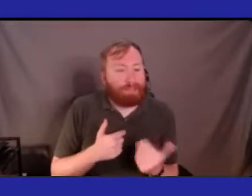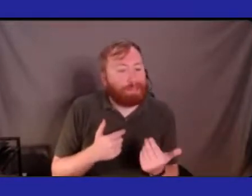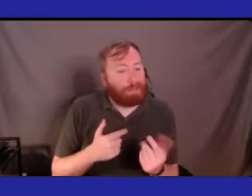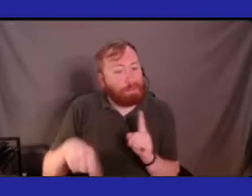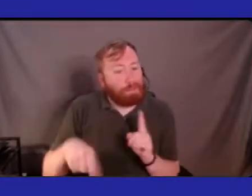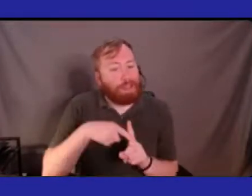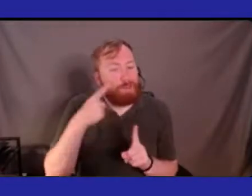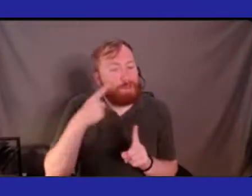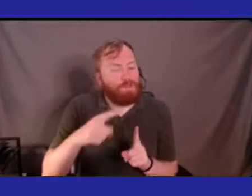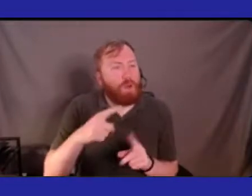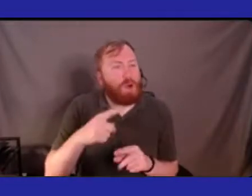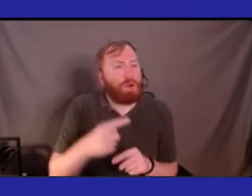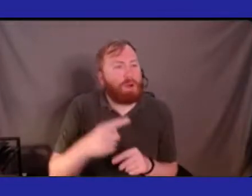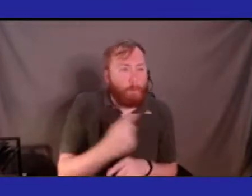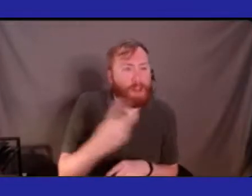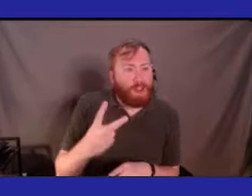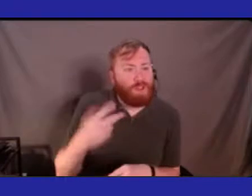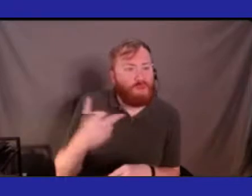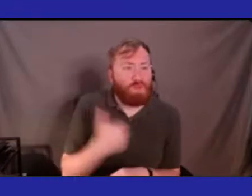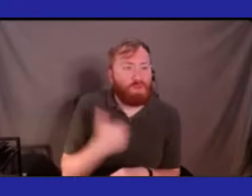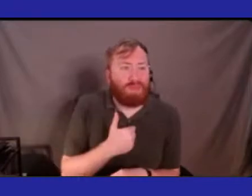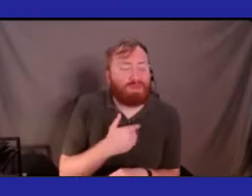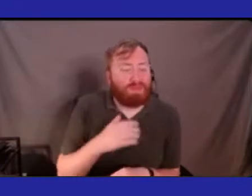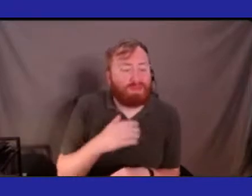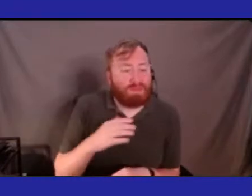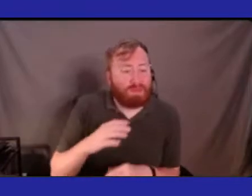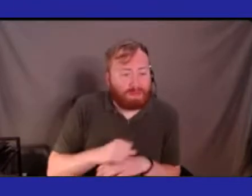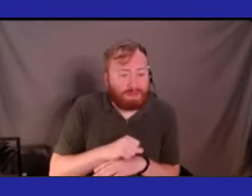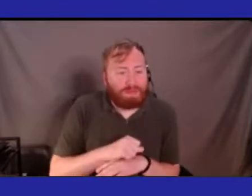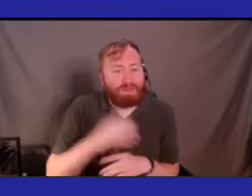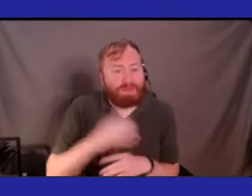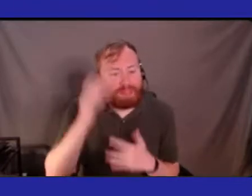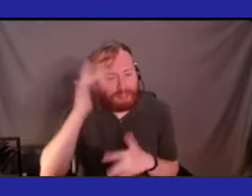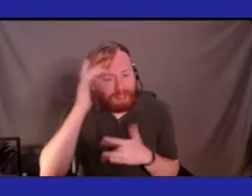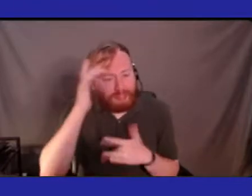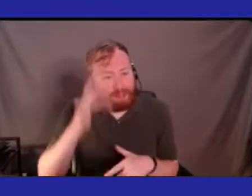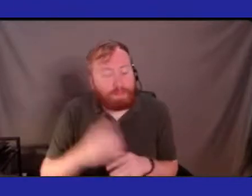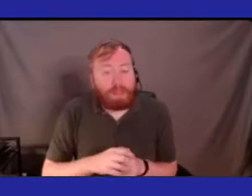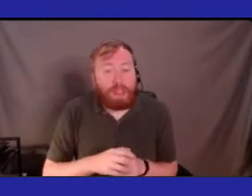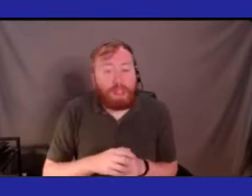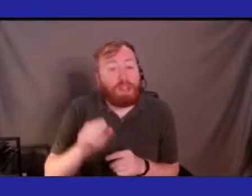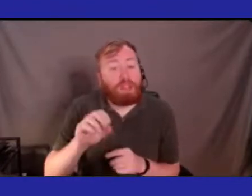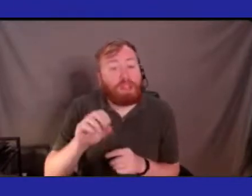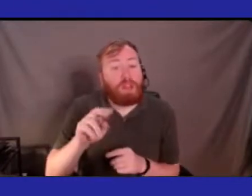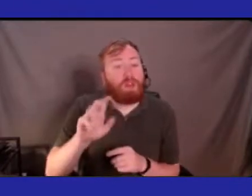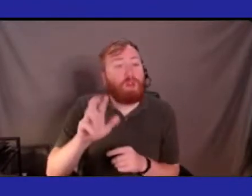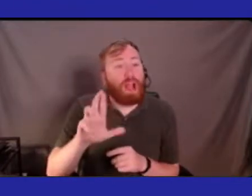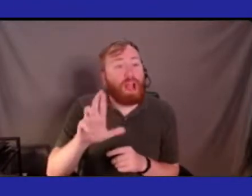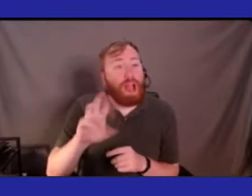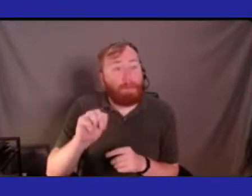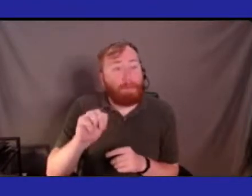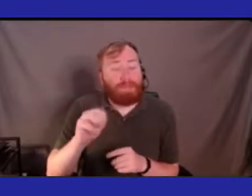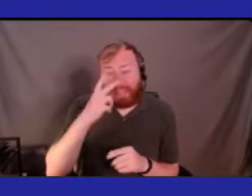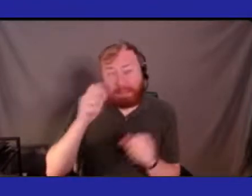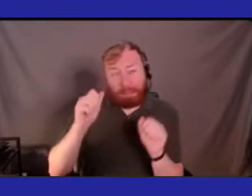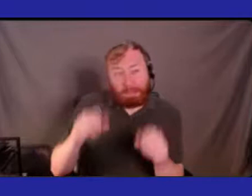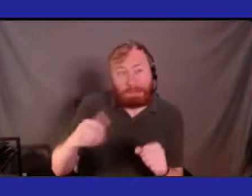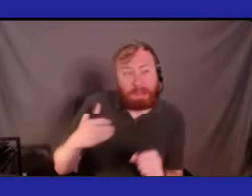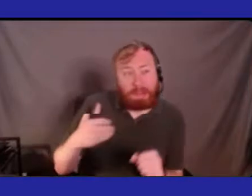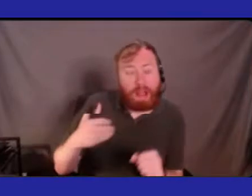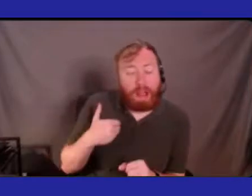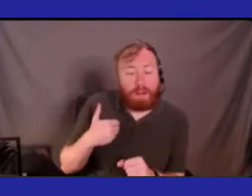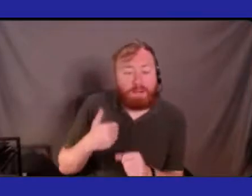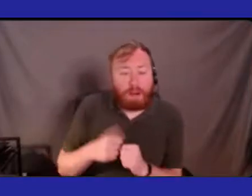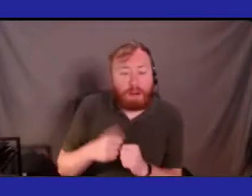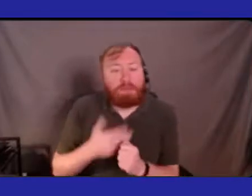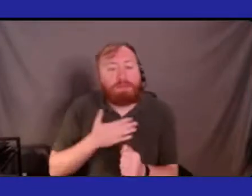MRIs unless through blood work and a sonogram they see that I may have breast cancer. Please also do the BRCA1 and 2 testings either